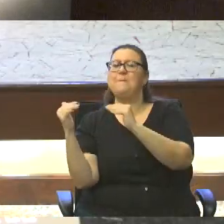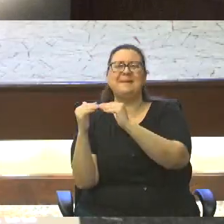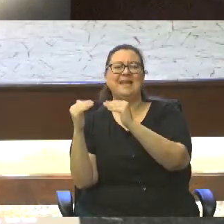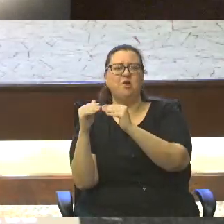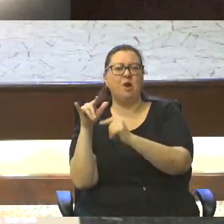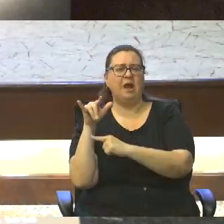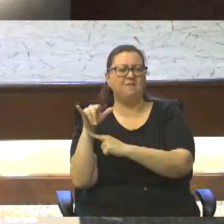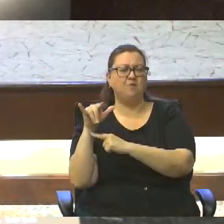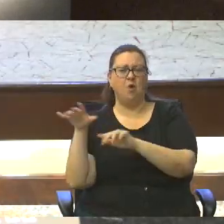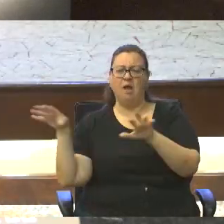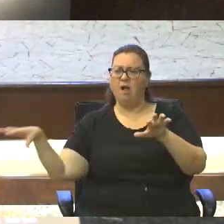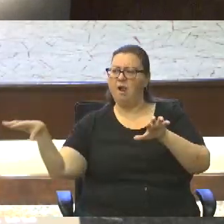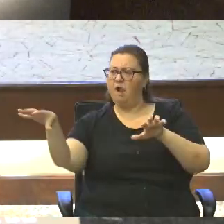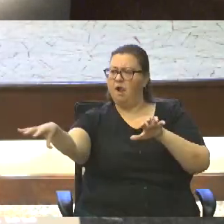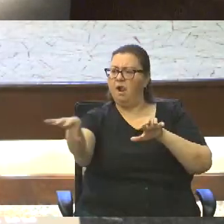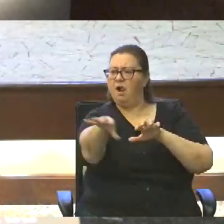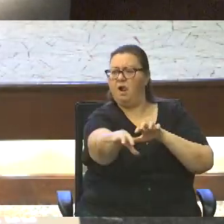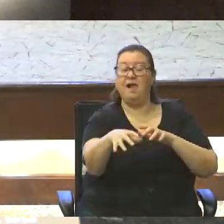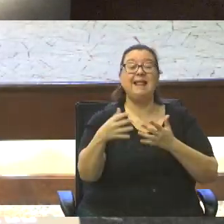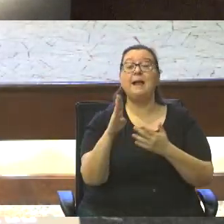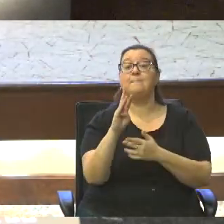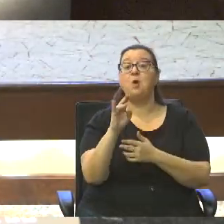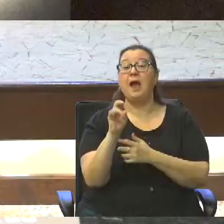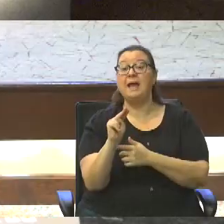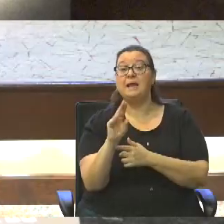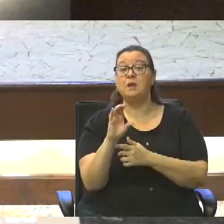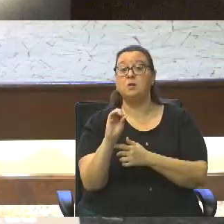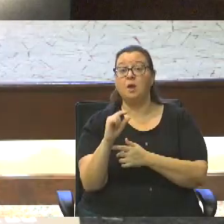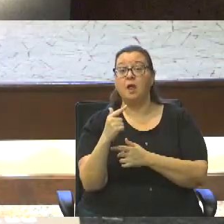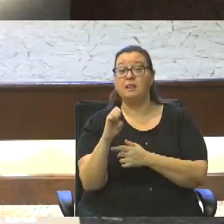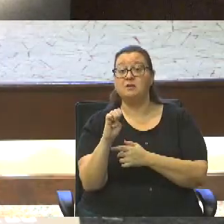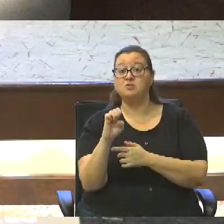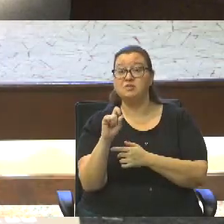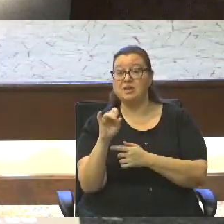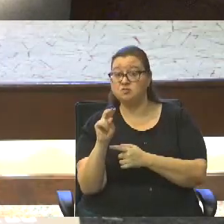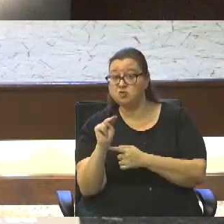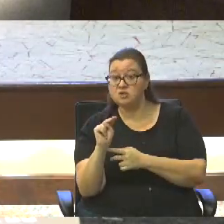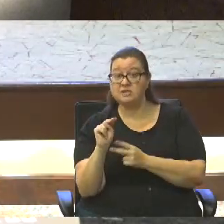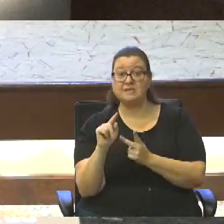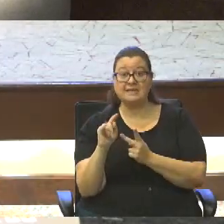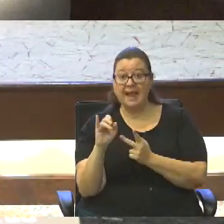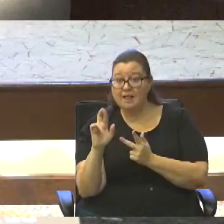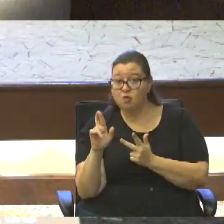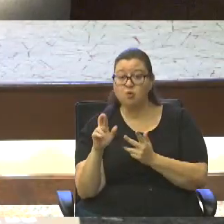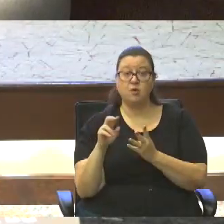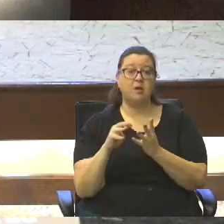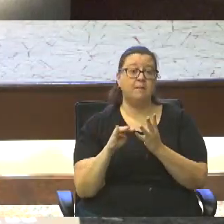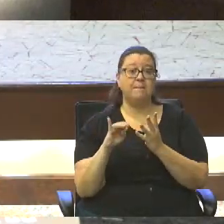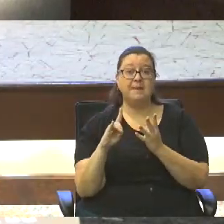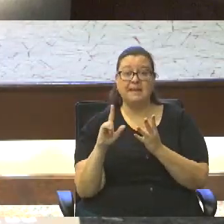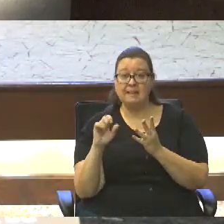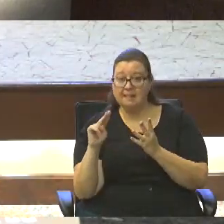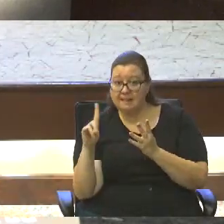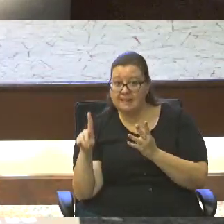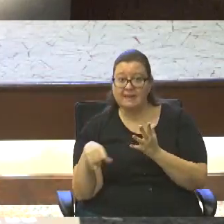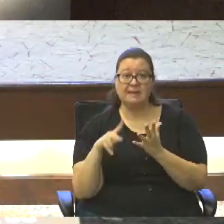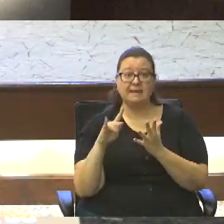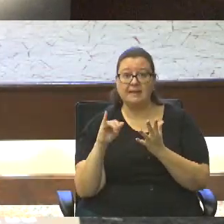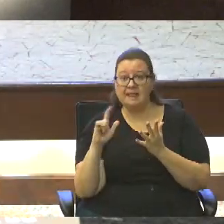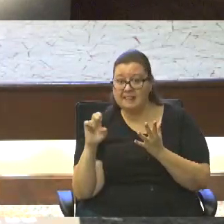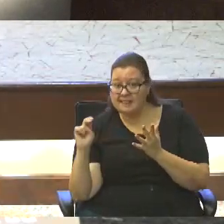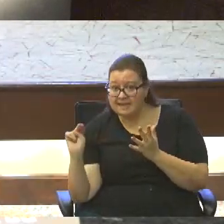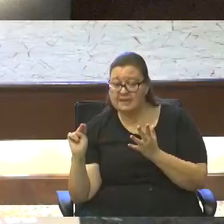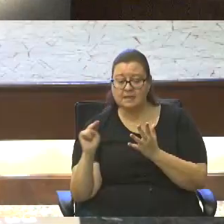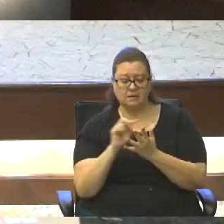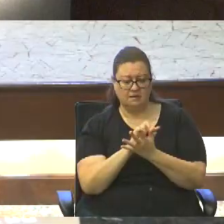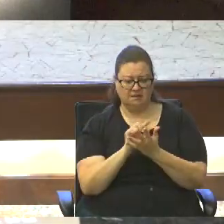of, for example, Bryan College Station, Tyler, assume Midland, Killeen. Yeah, we used